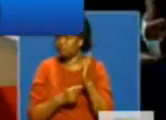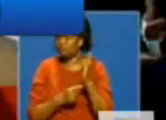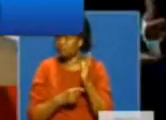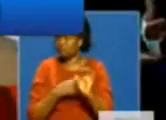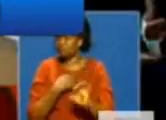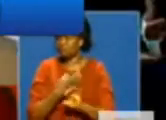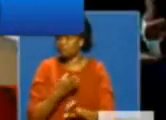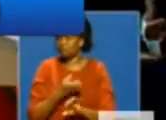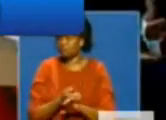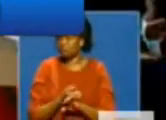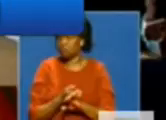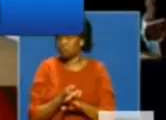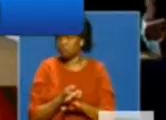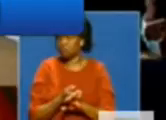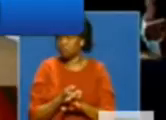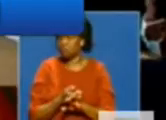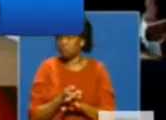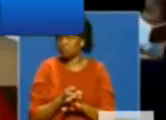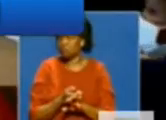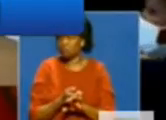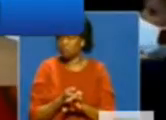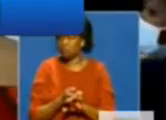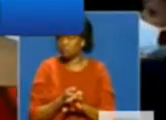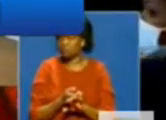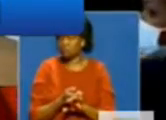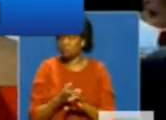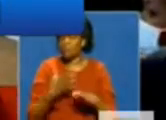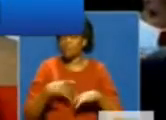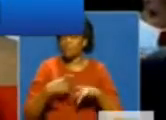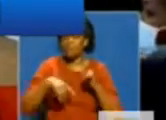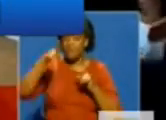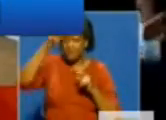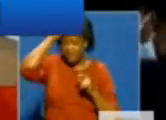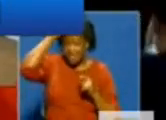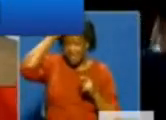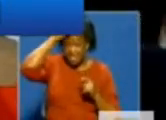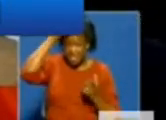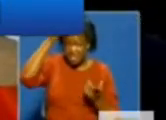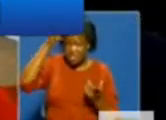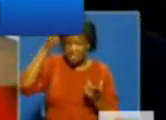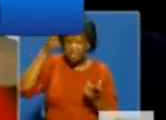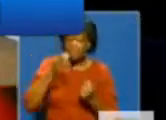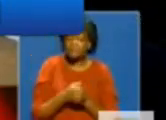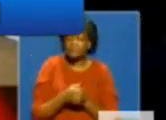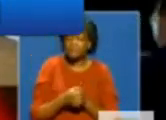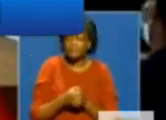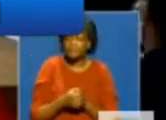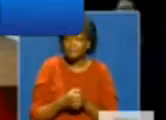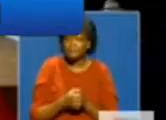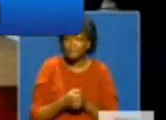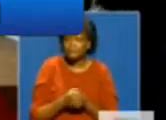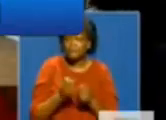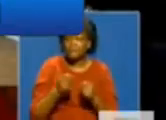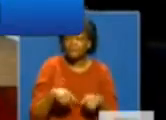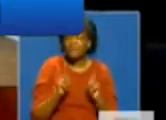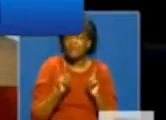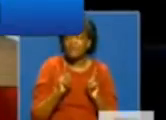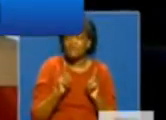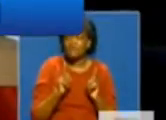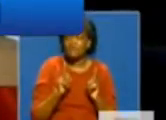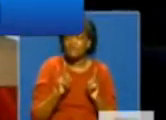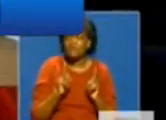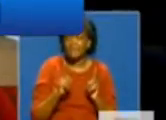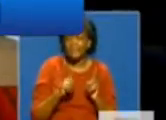have outlined the difficulties Wanjiku is likely to encounter should she be the